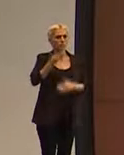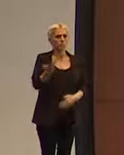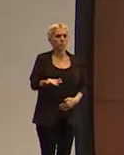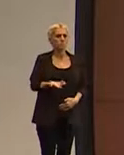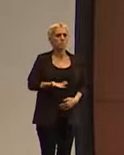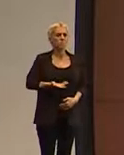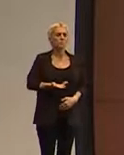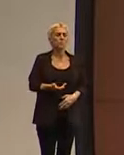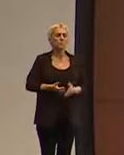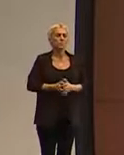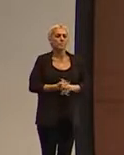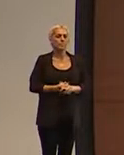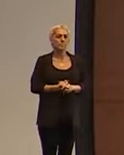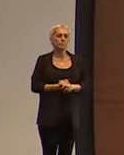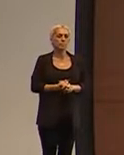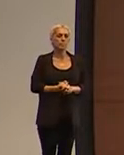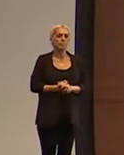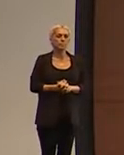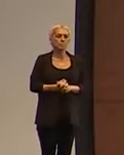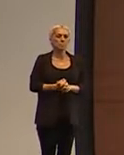i will come to that